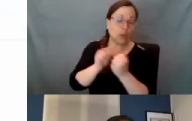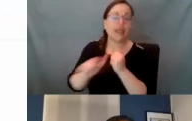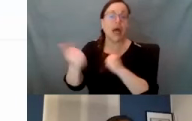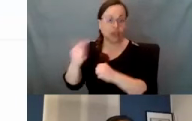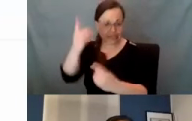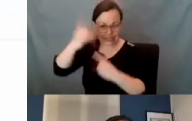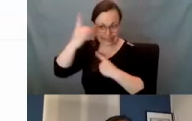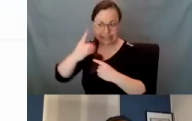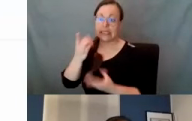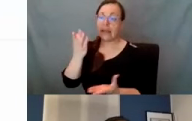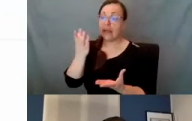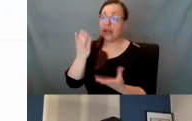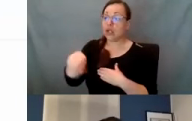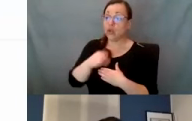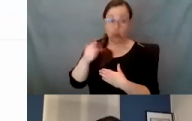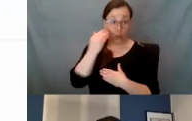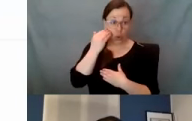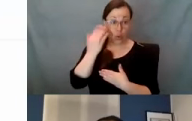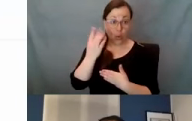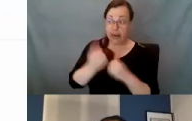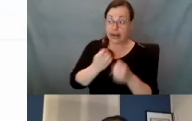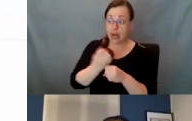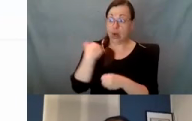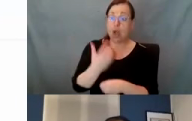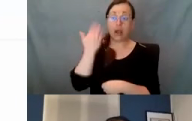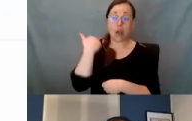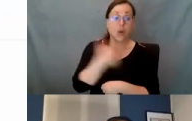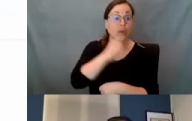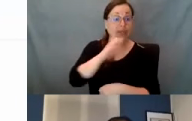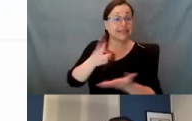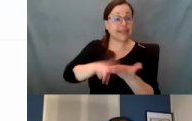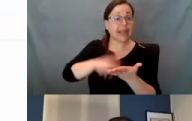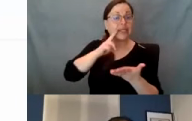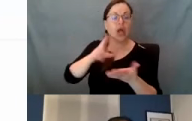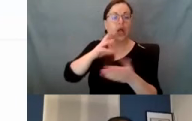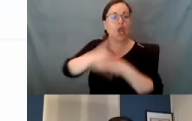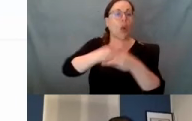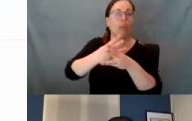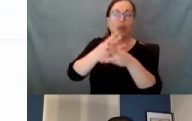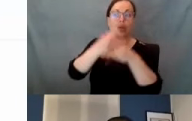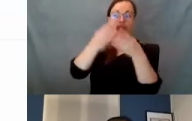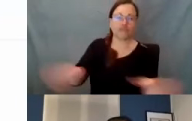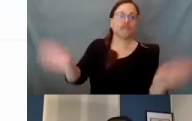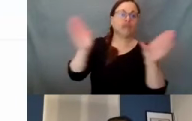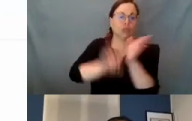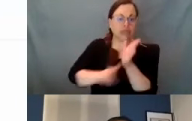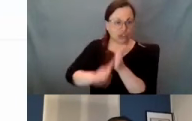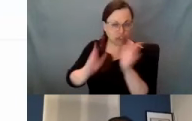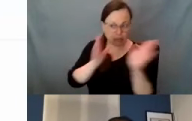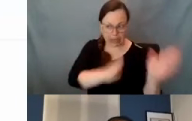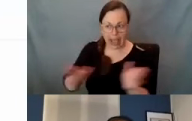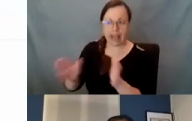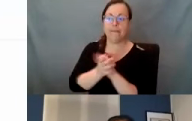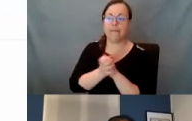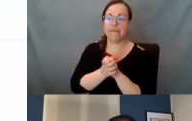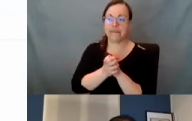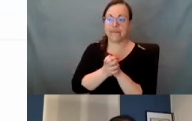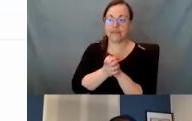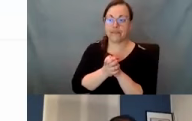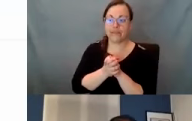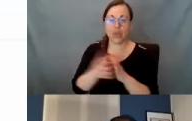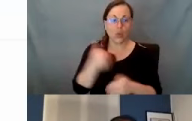a year ago, we designed a coordinated global research plan that helped us and all the others in the community to move forward